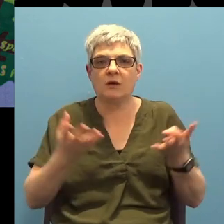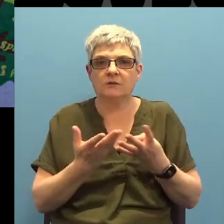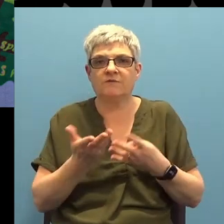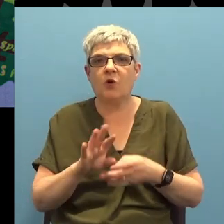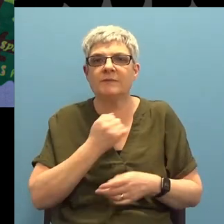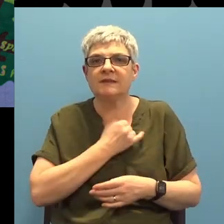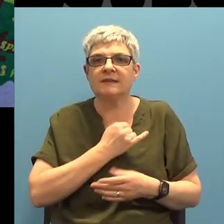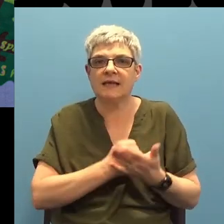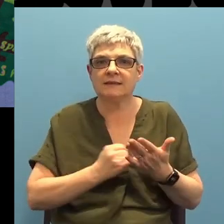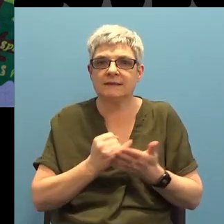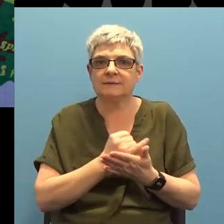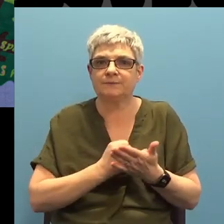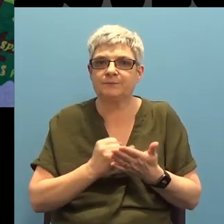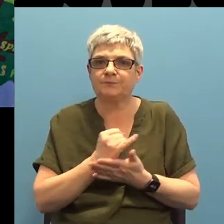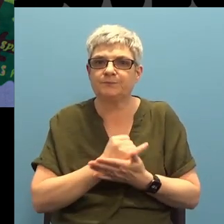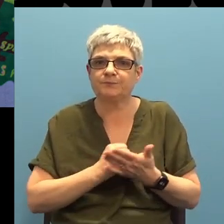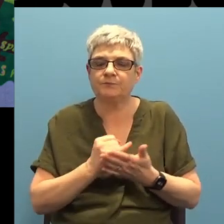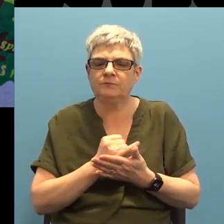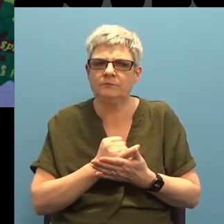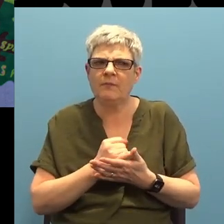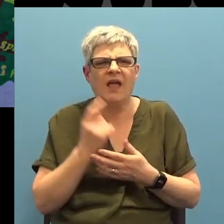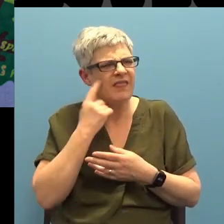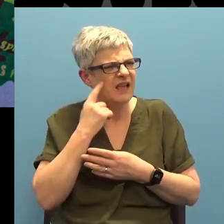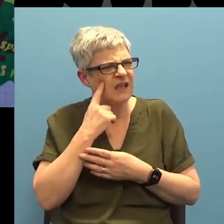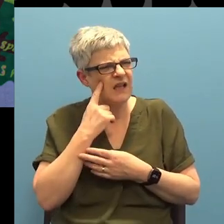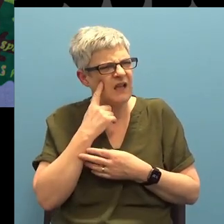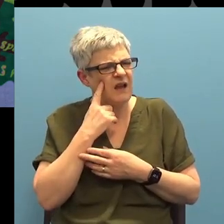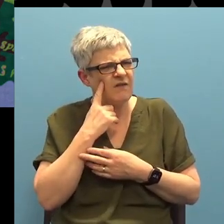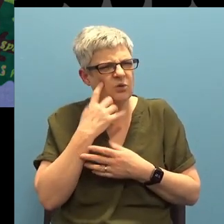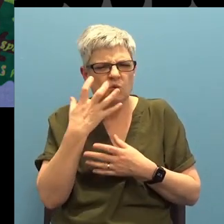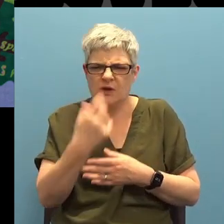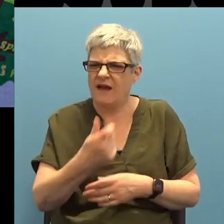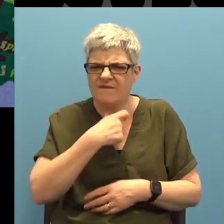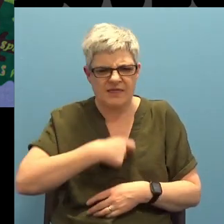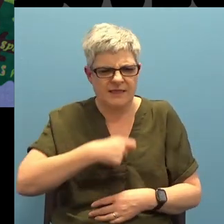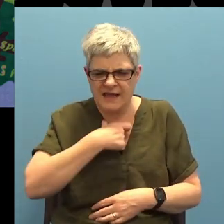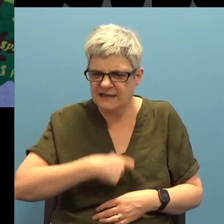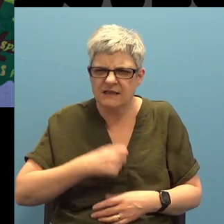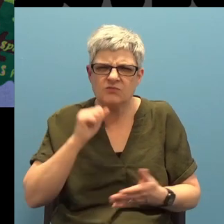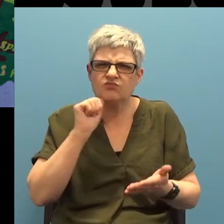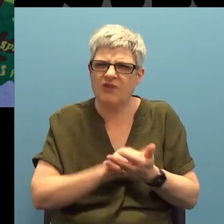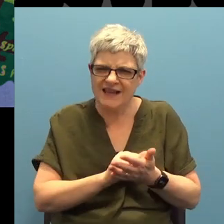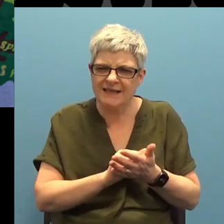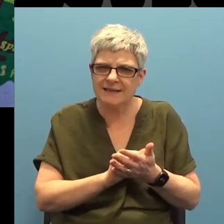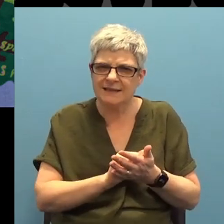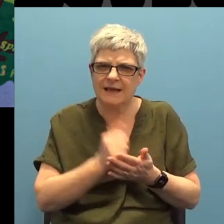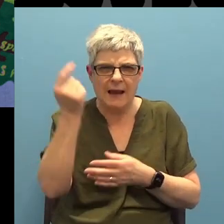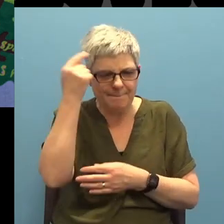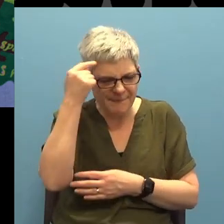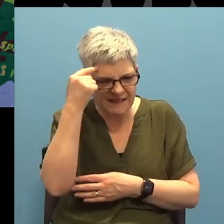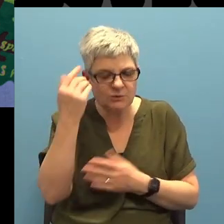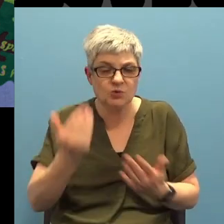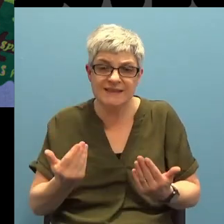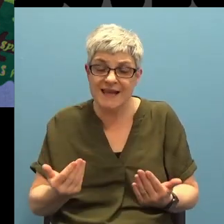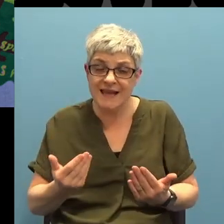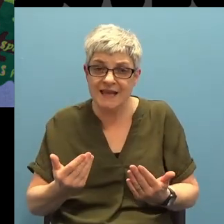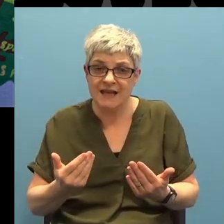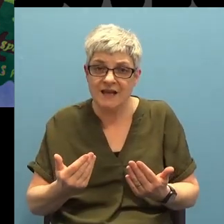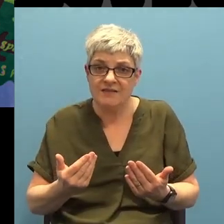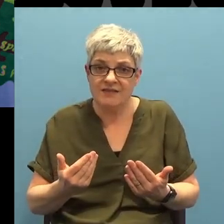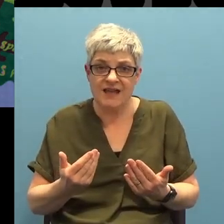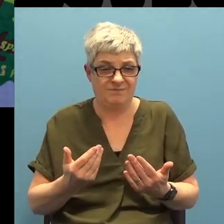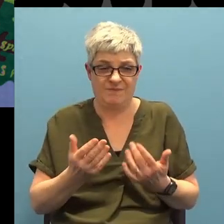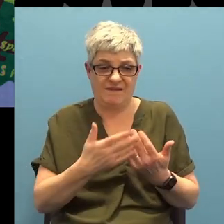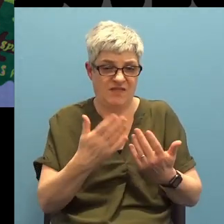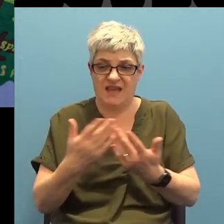sins. And I think if we don't get that identity right in our minds today, then the rest of what I'm